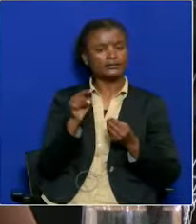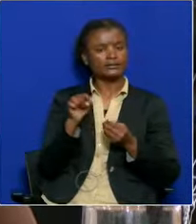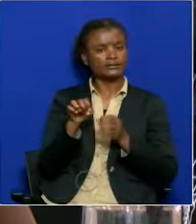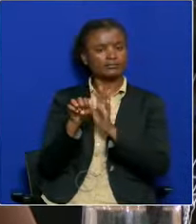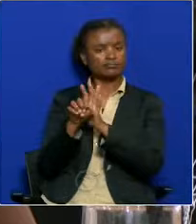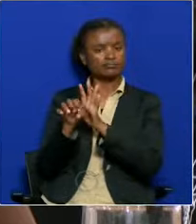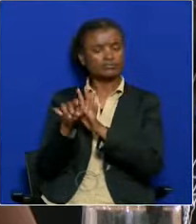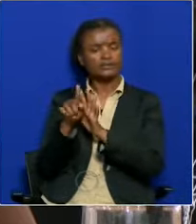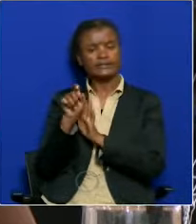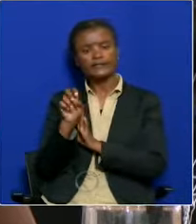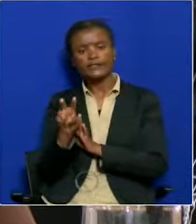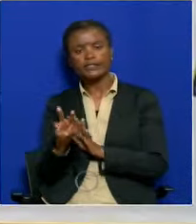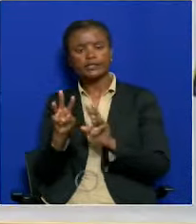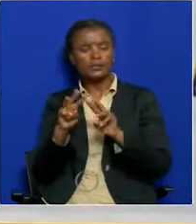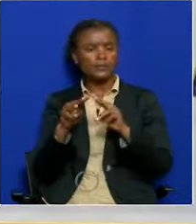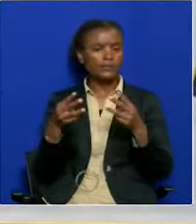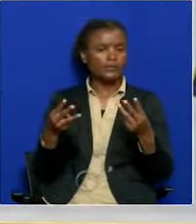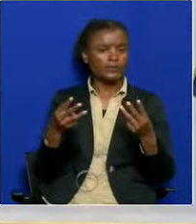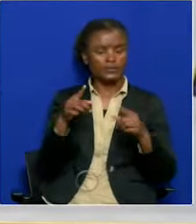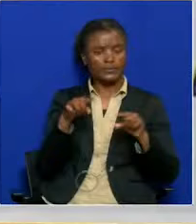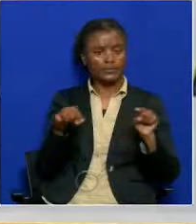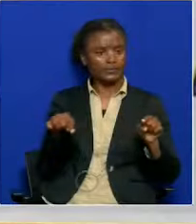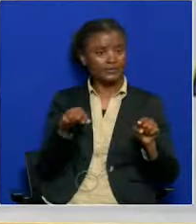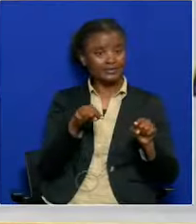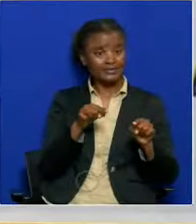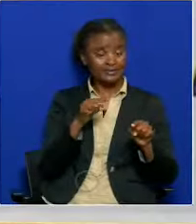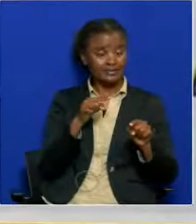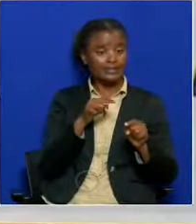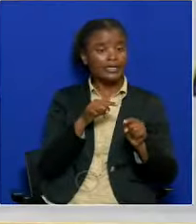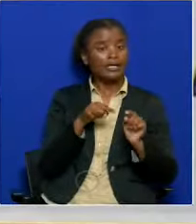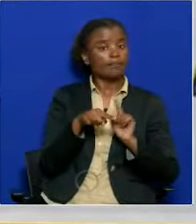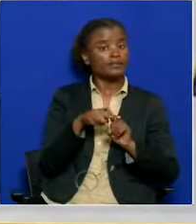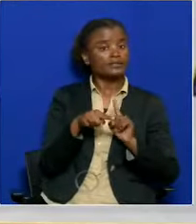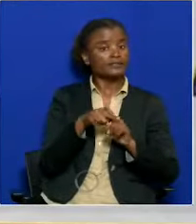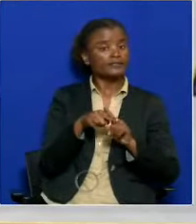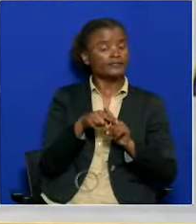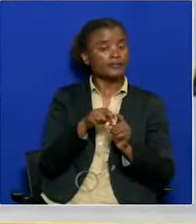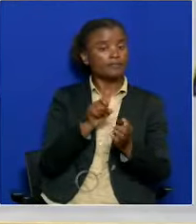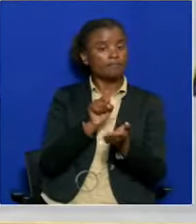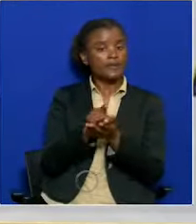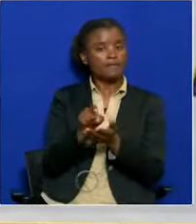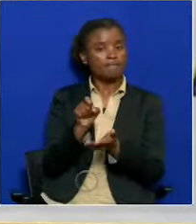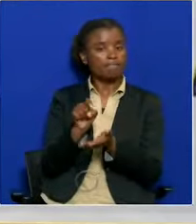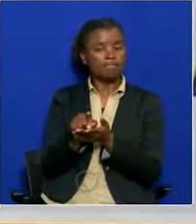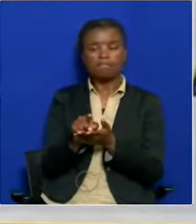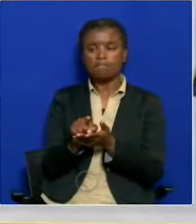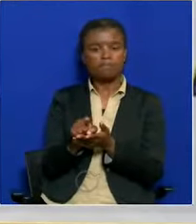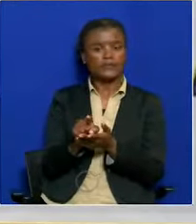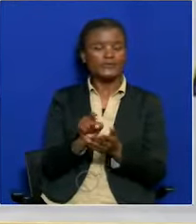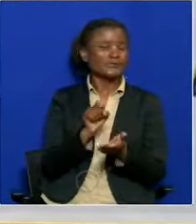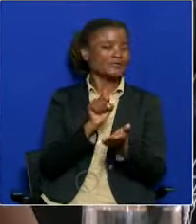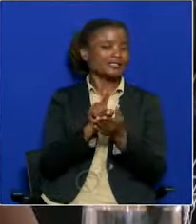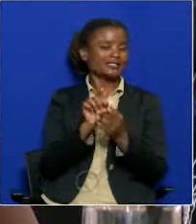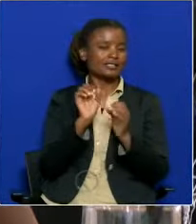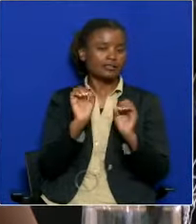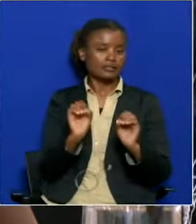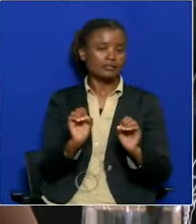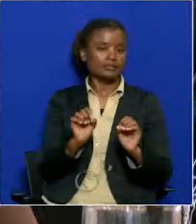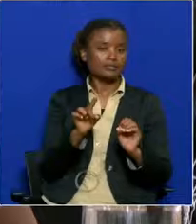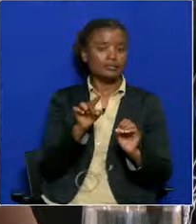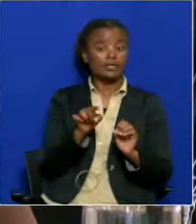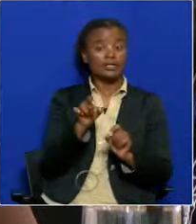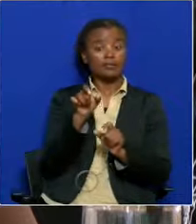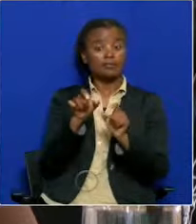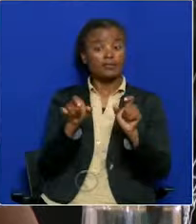sent positive things. You don't either. You send on the same on the same individuals,